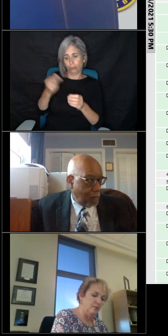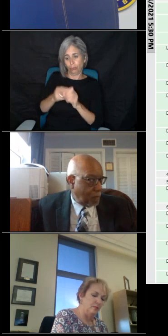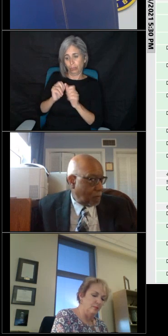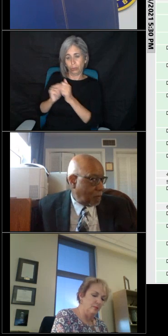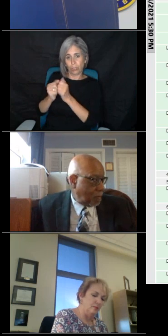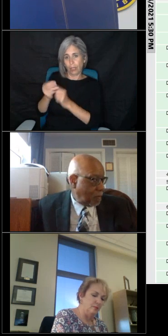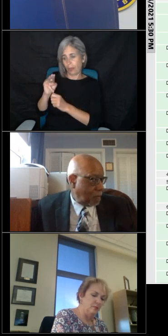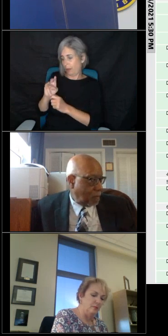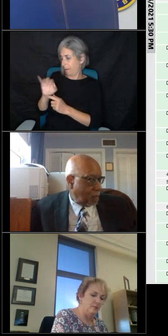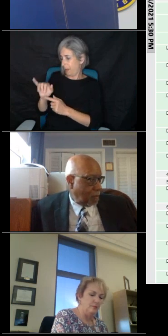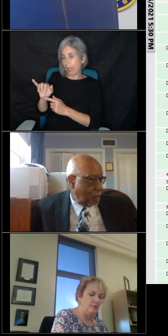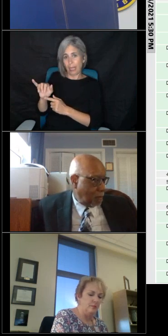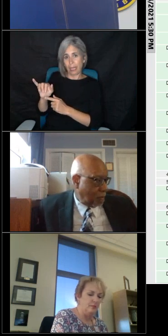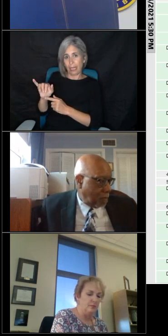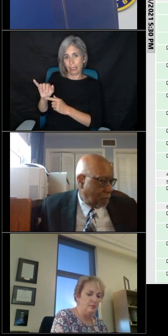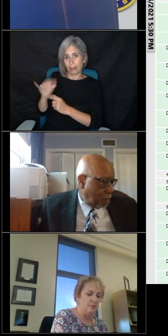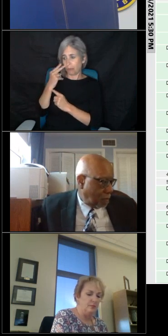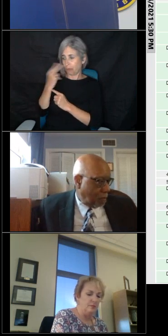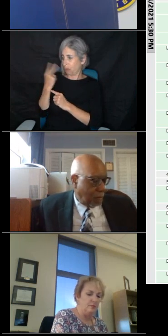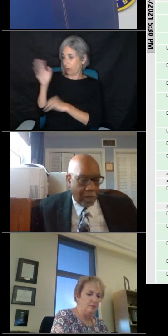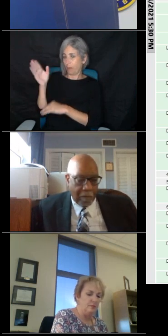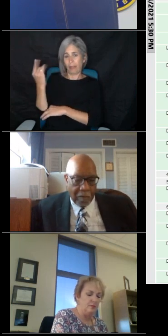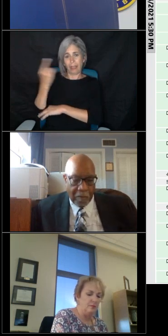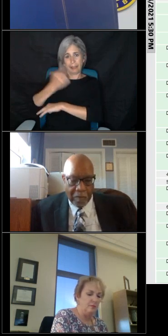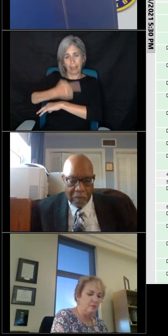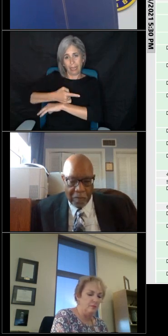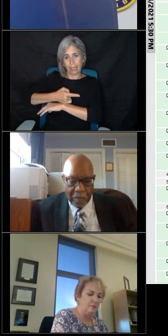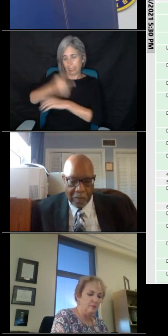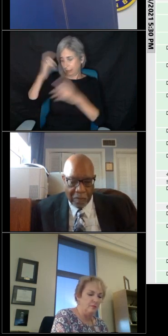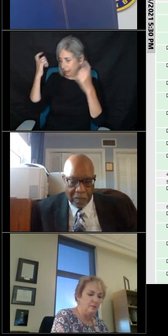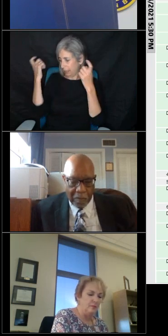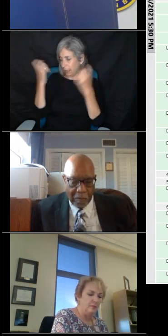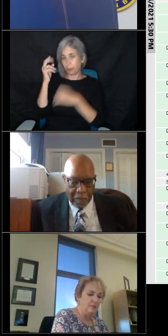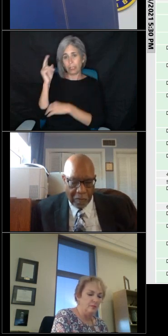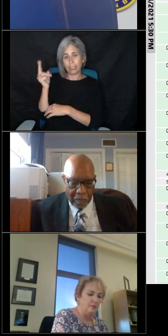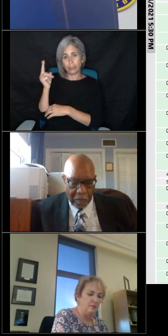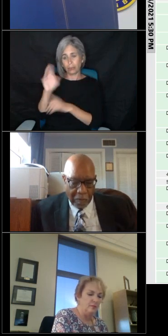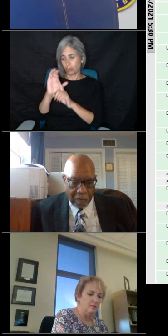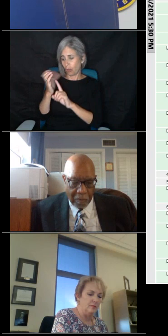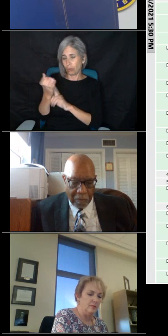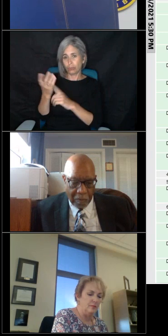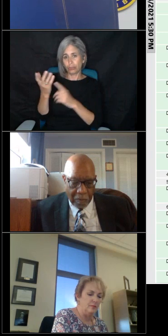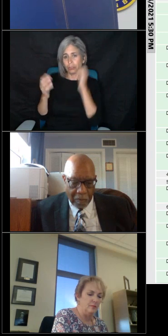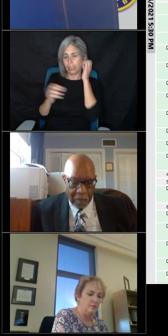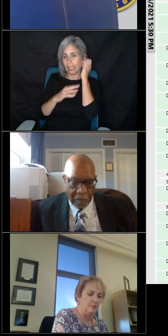month of May to commemorate their Flag Day and celebrate their historical, and cultural identity.